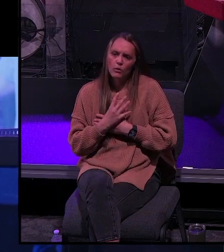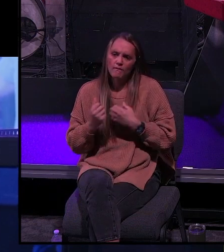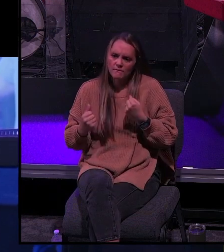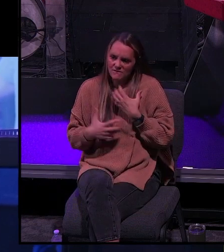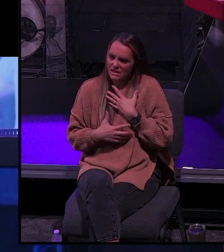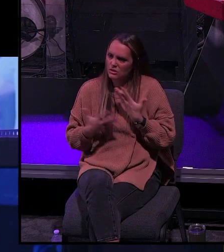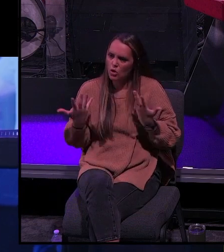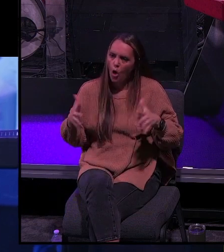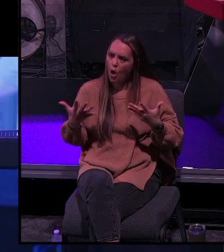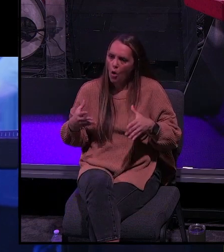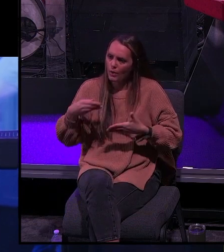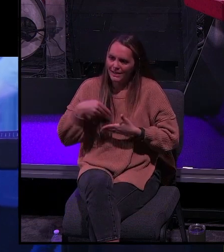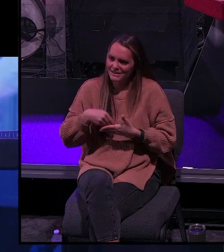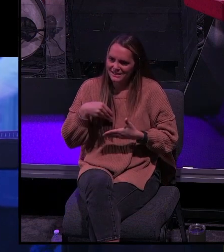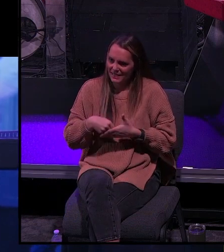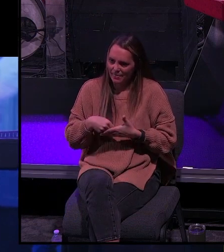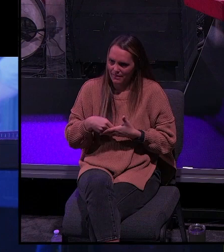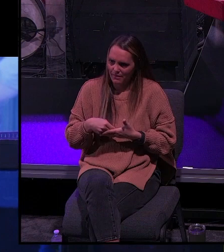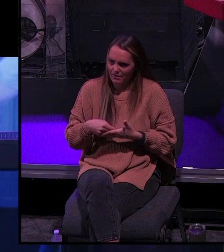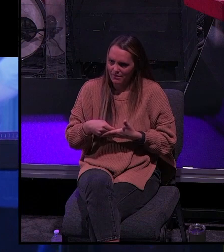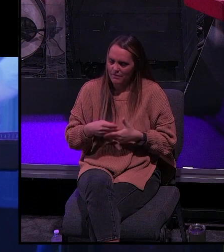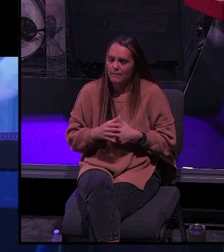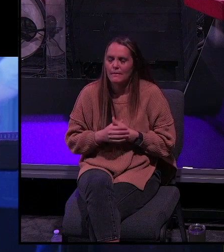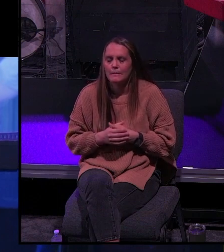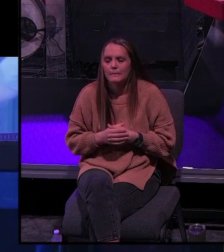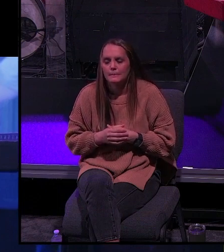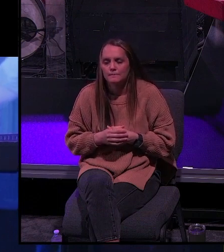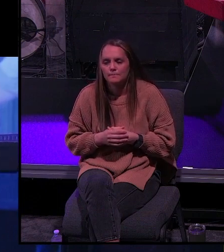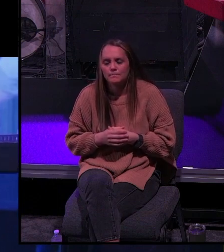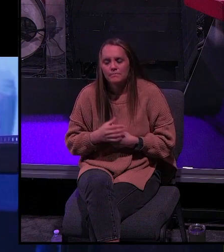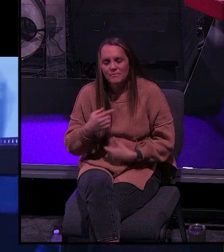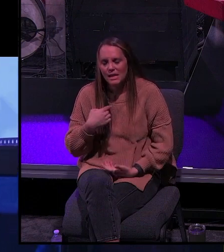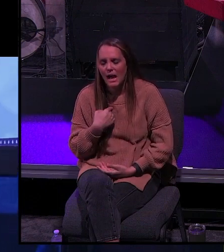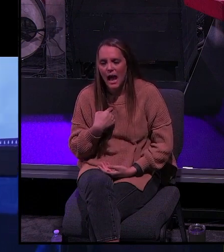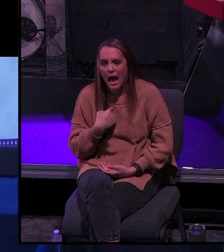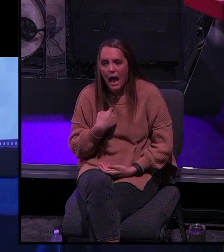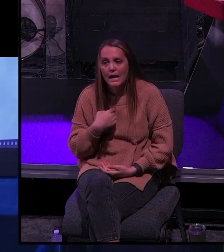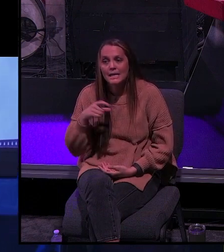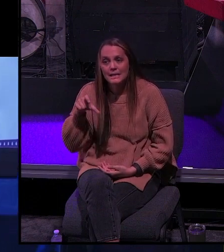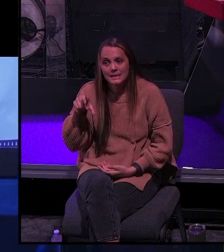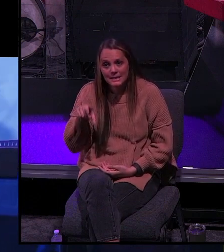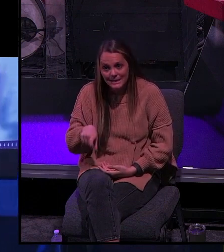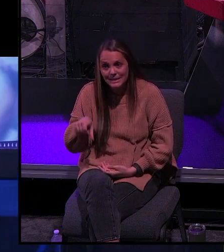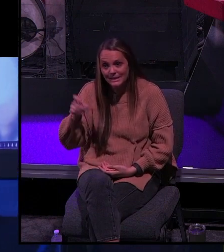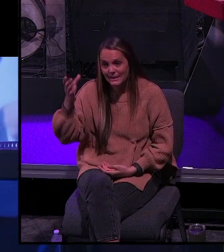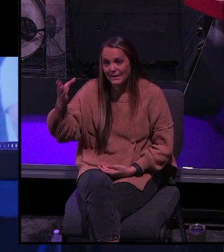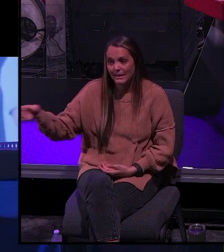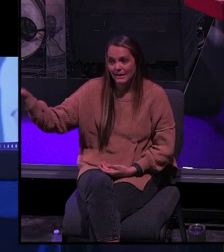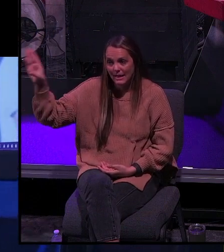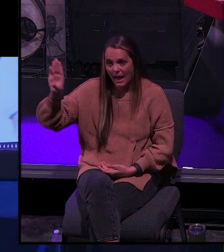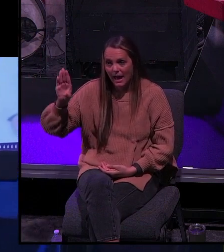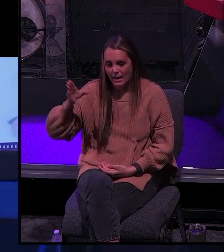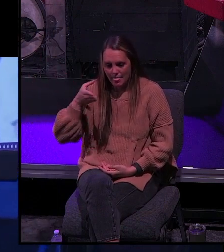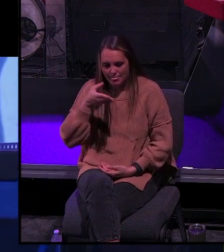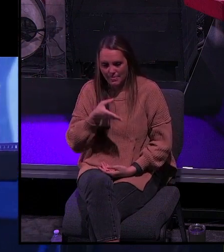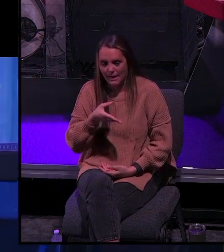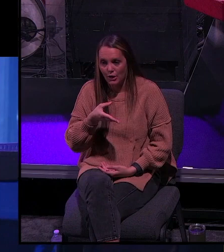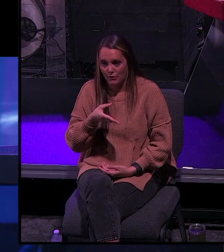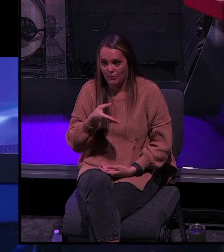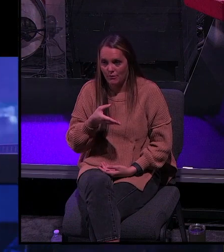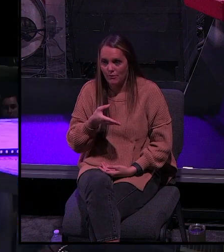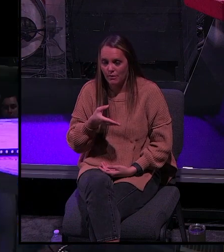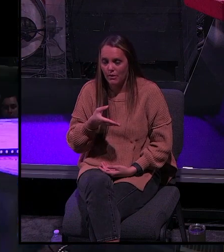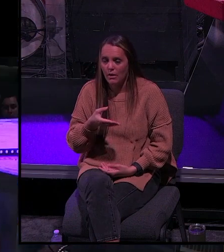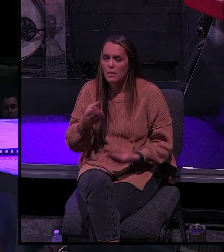underneath everything in my life? I need God in those places. The longer you